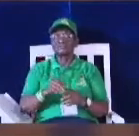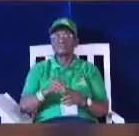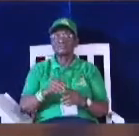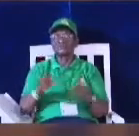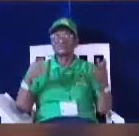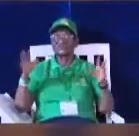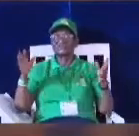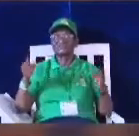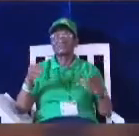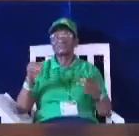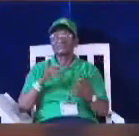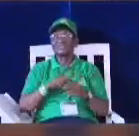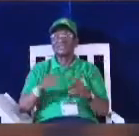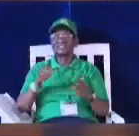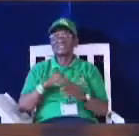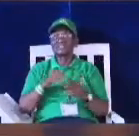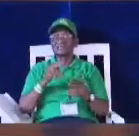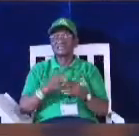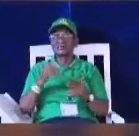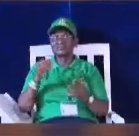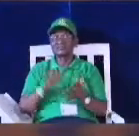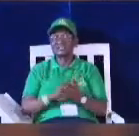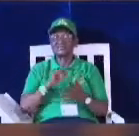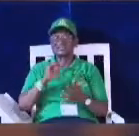But in the name that's above every other name,